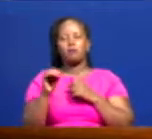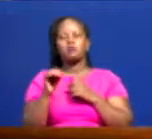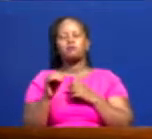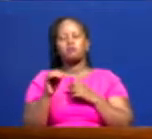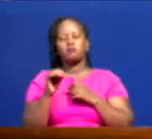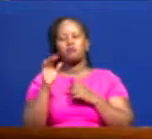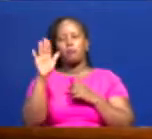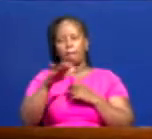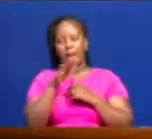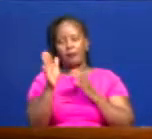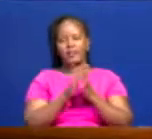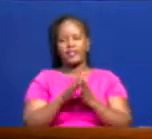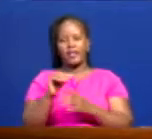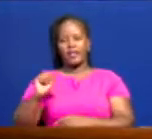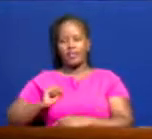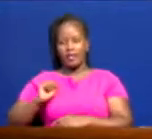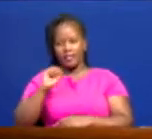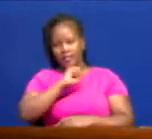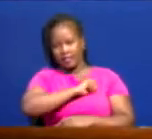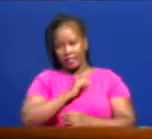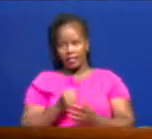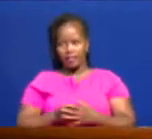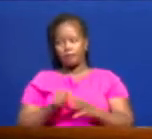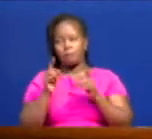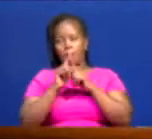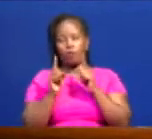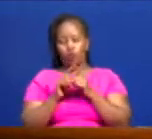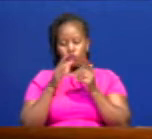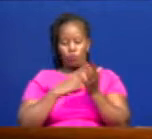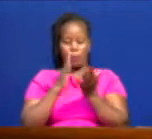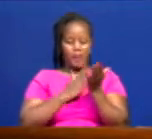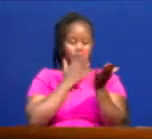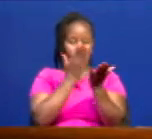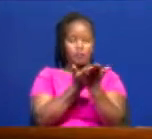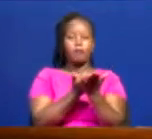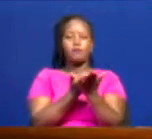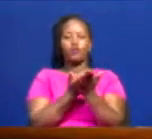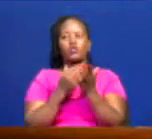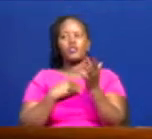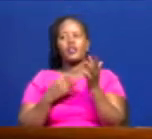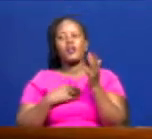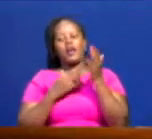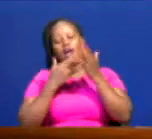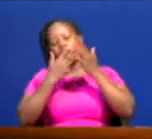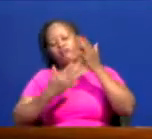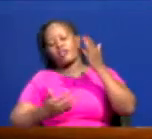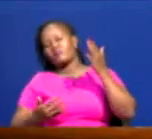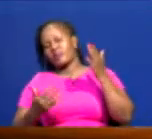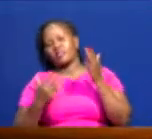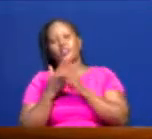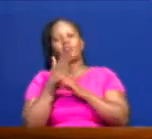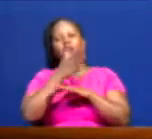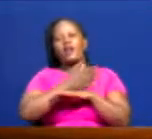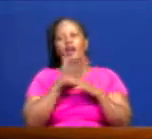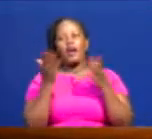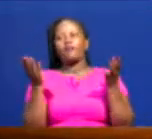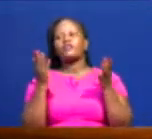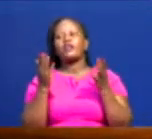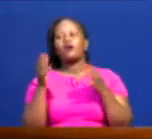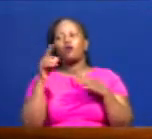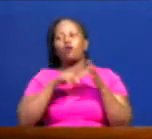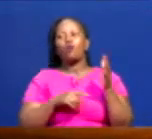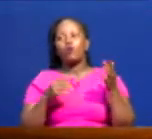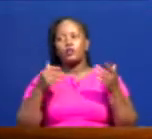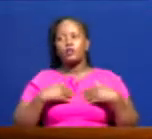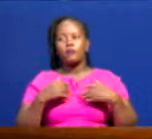In my submissions, I've also shown that after there were no estimates